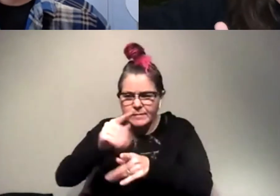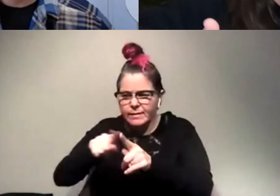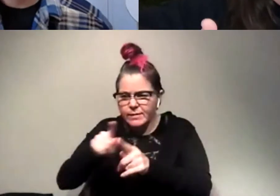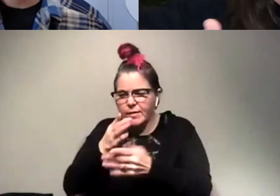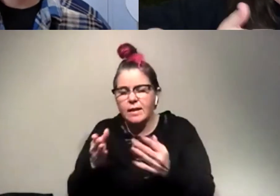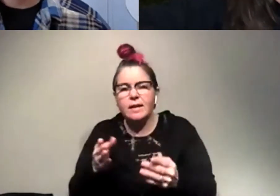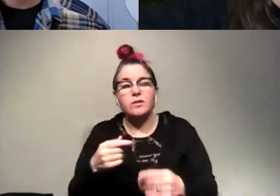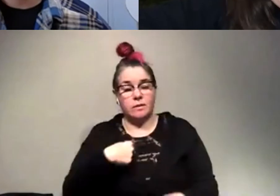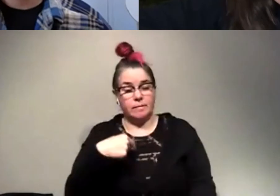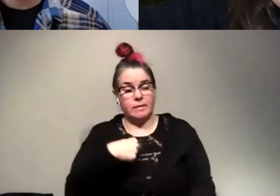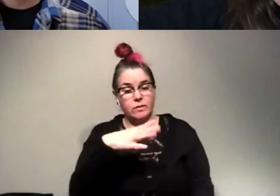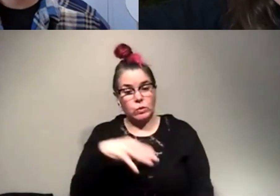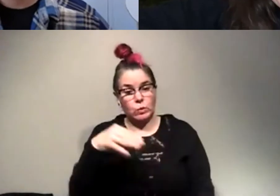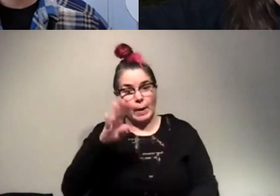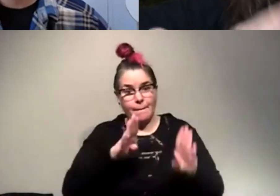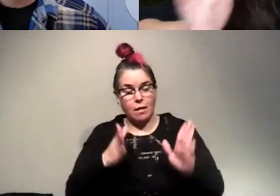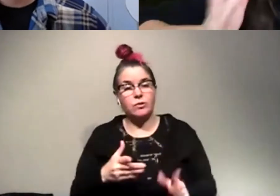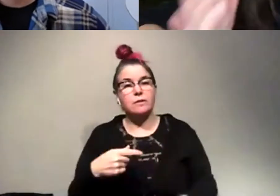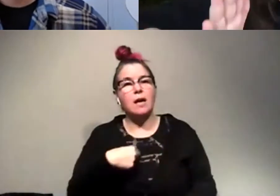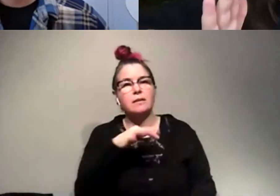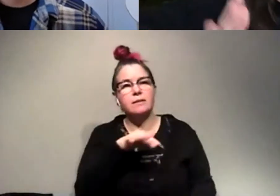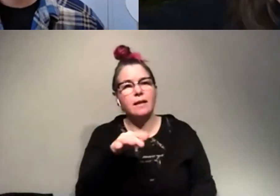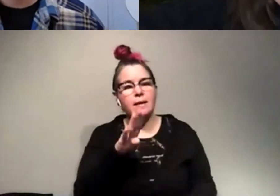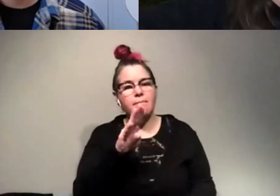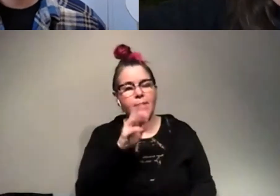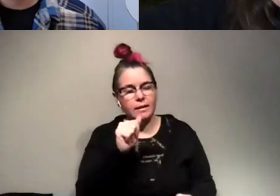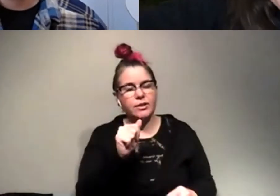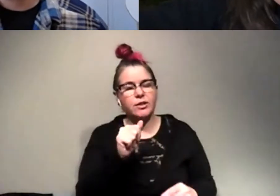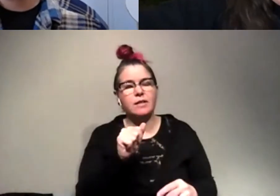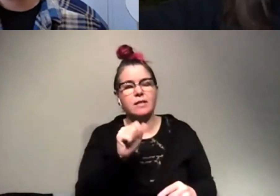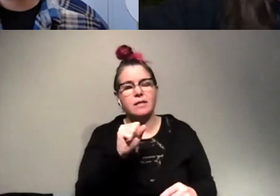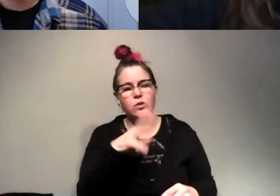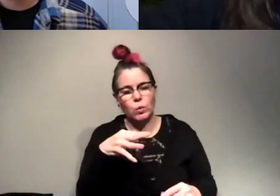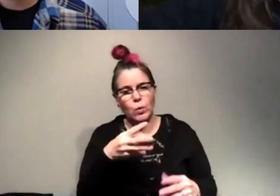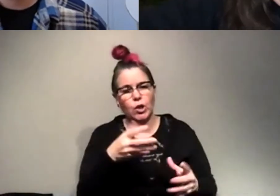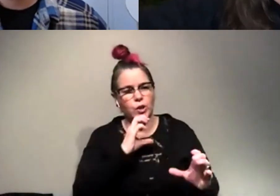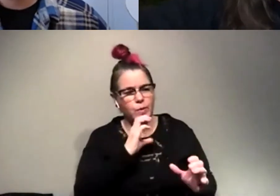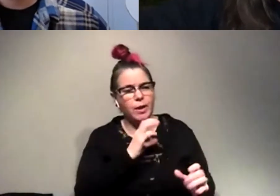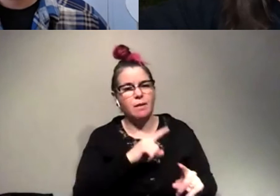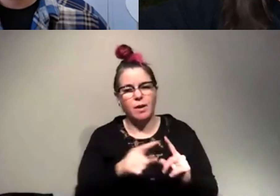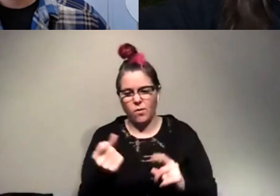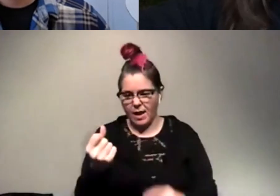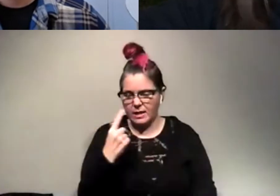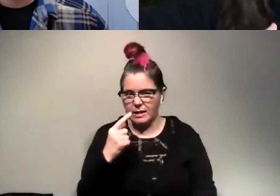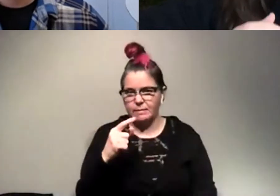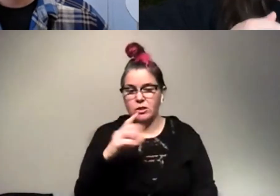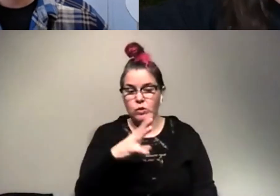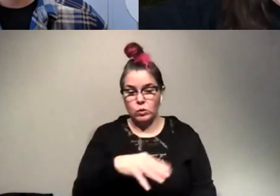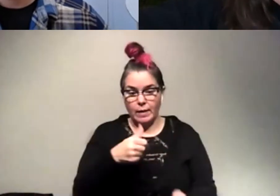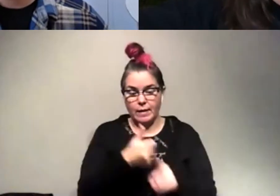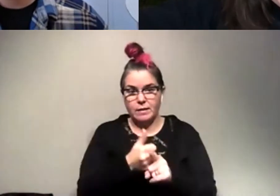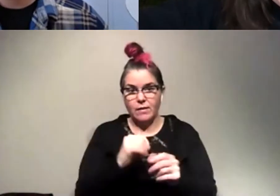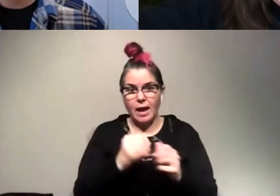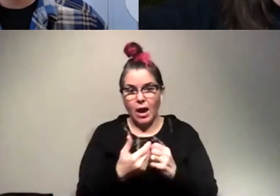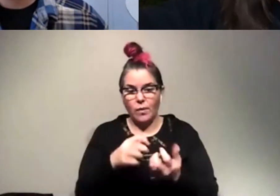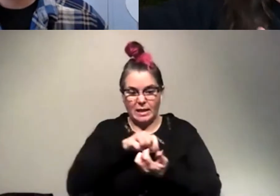squid biologist, I studied like how bacteria and squid talk to each other. But if you ask me how squid, digest